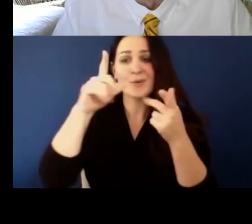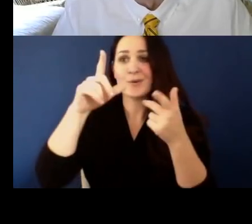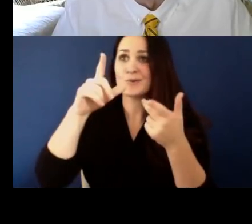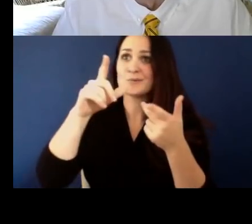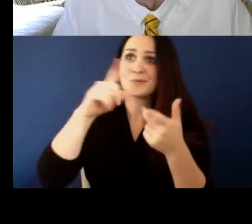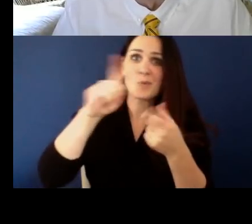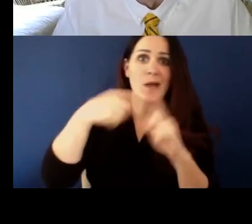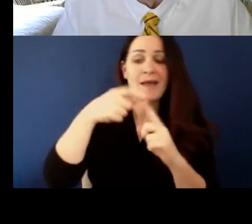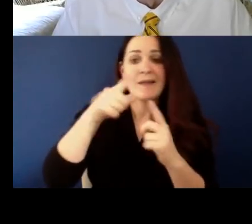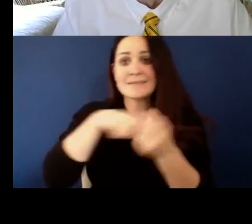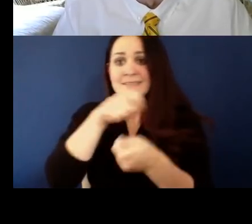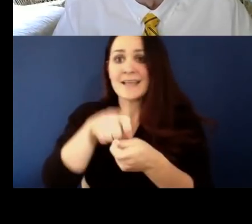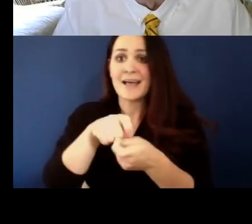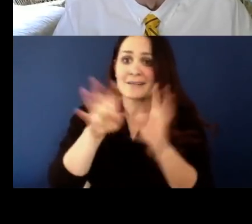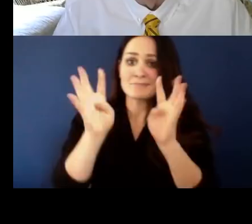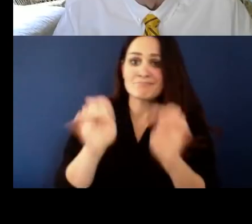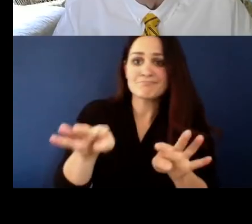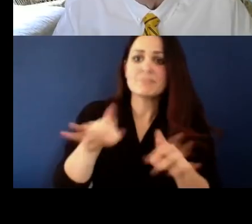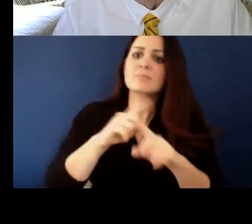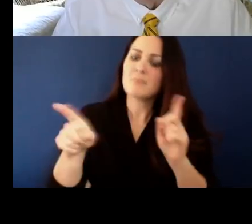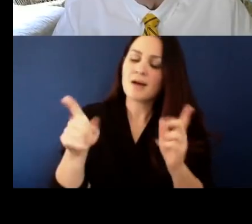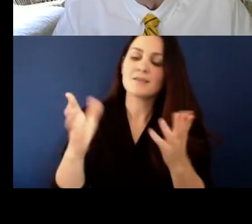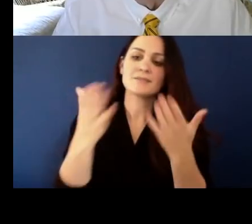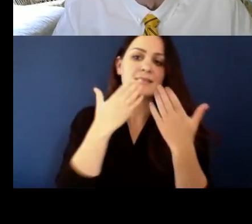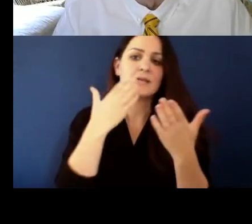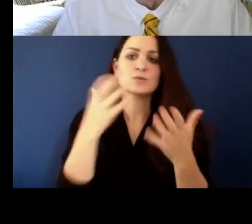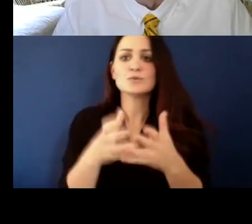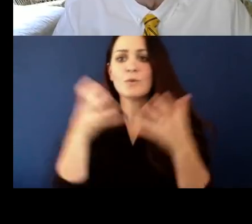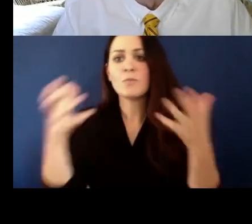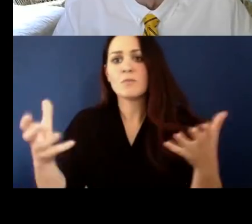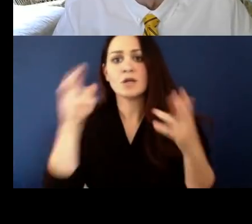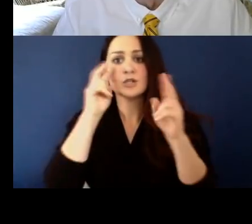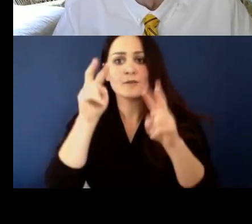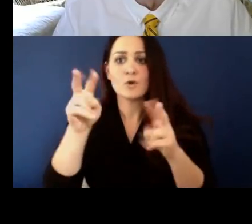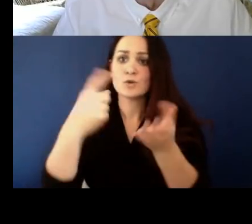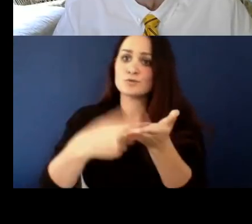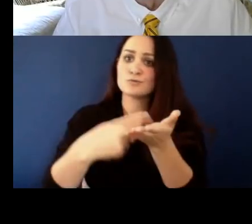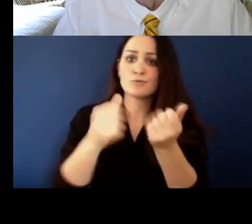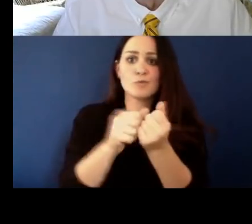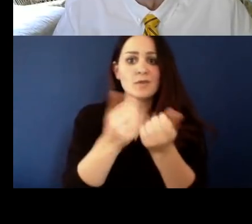vaccines and other approaches. But let me just thank you and look forward to speaking with you again.